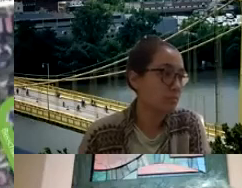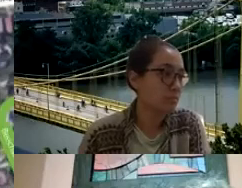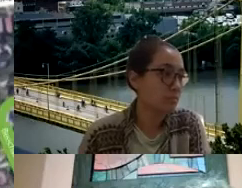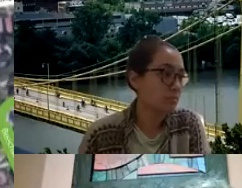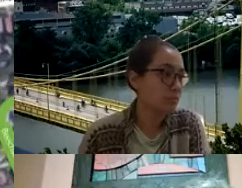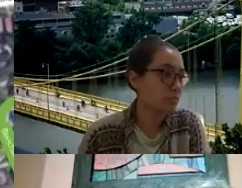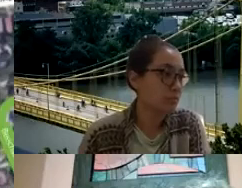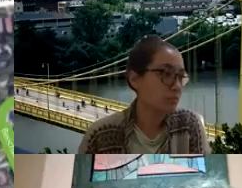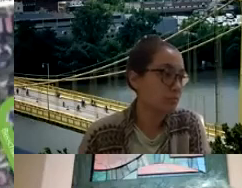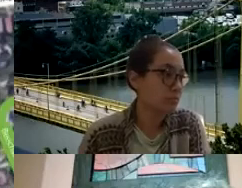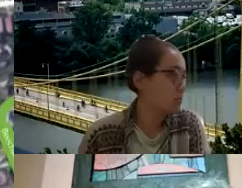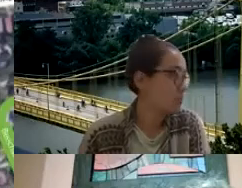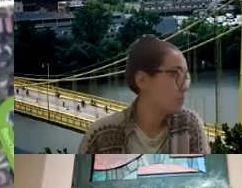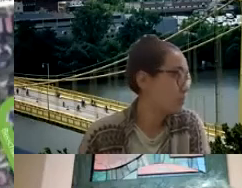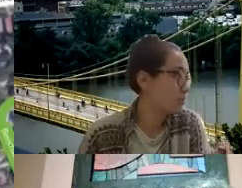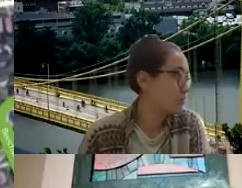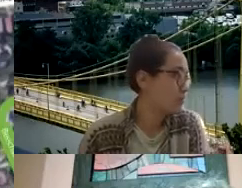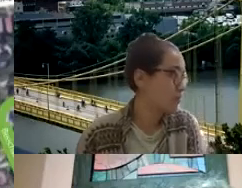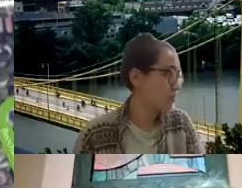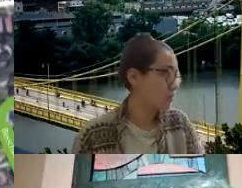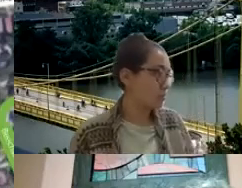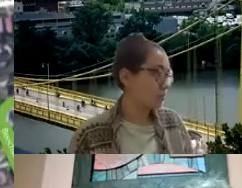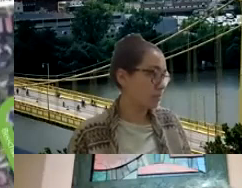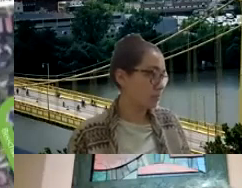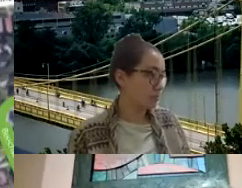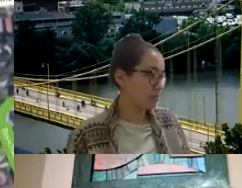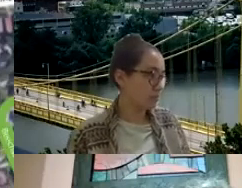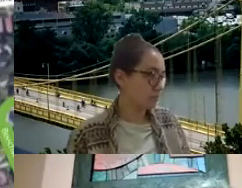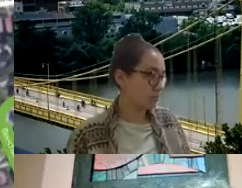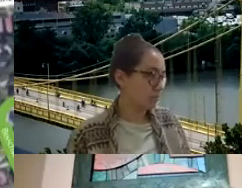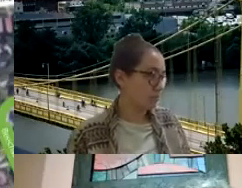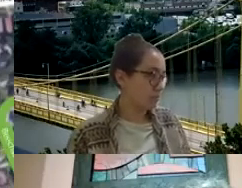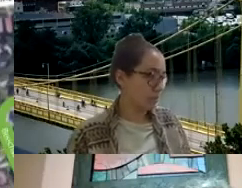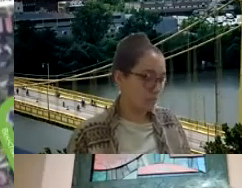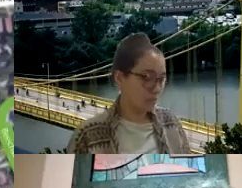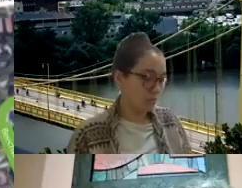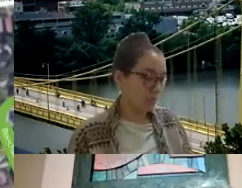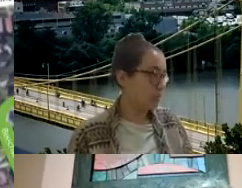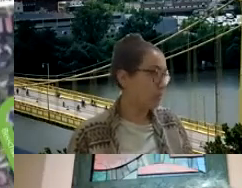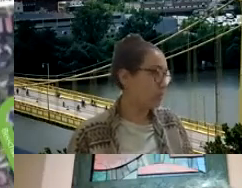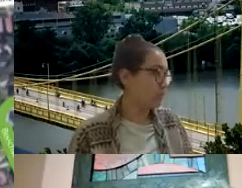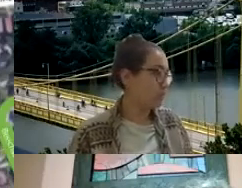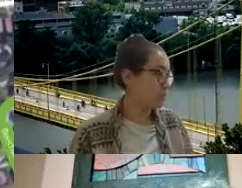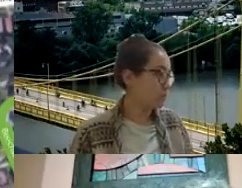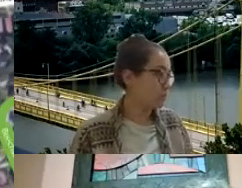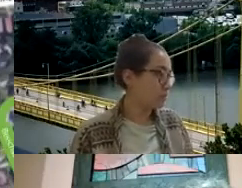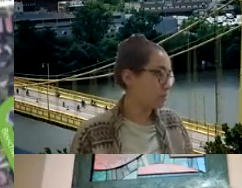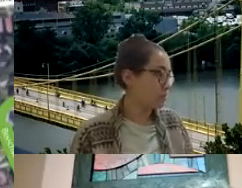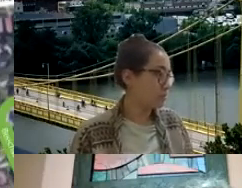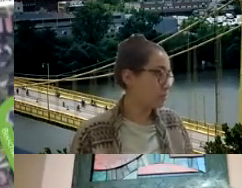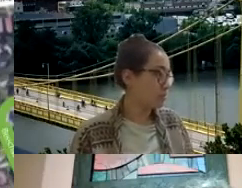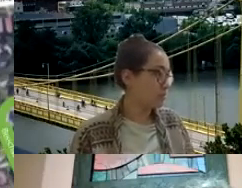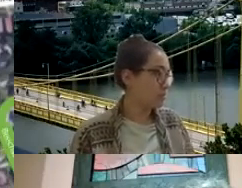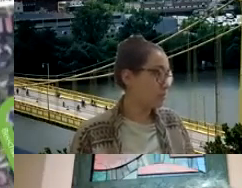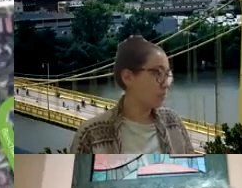as has been said before, is very narrow, especially when you get to the top of the hill in between Shady and Manhattan. And I even think that